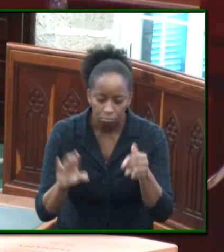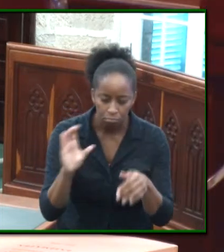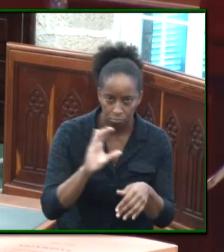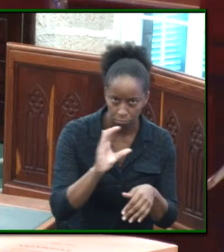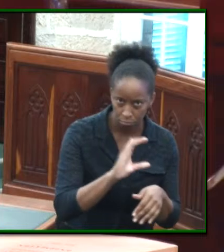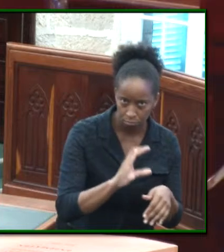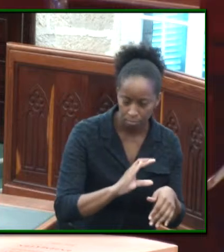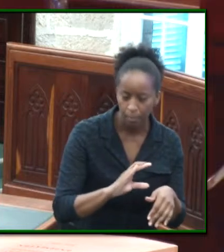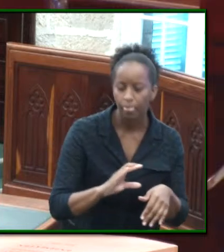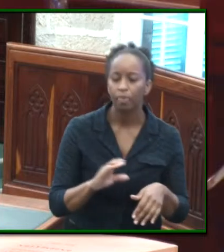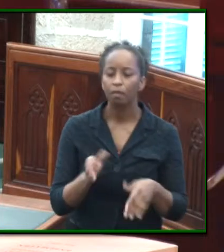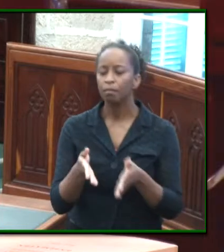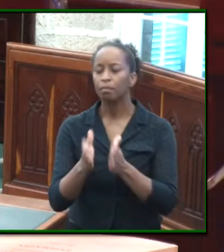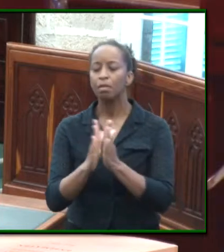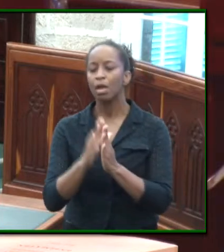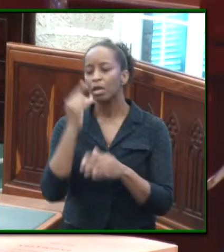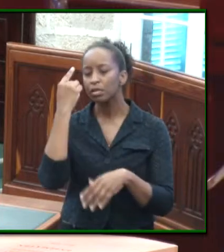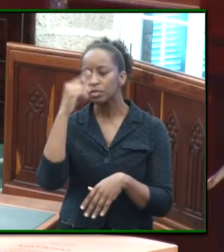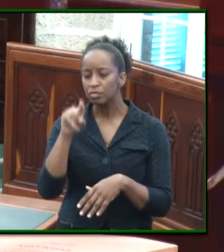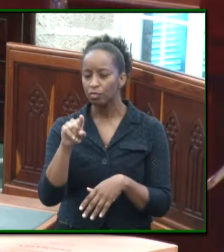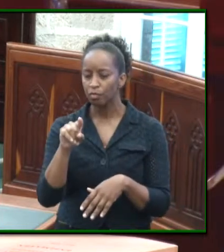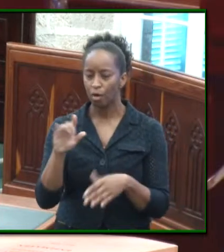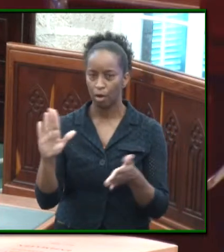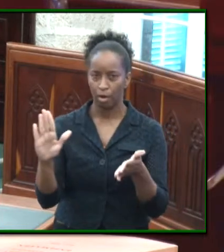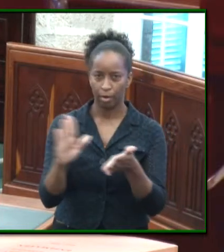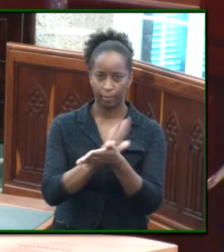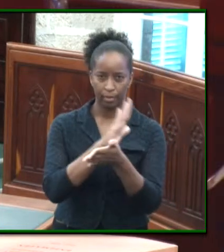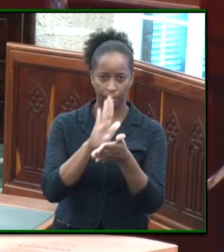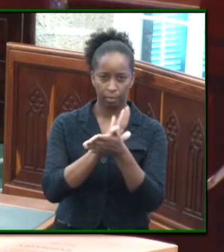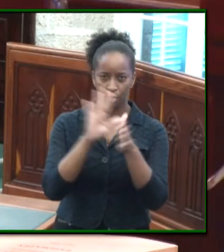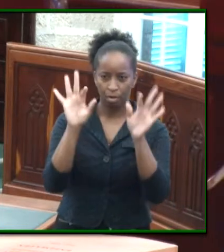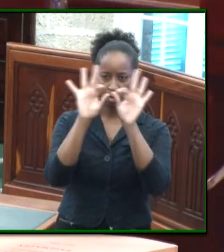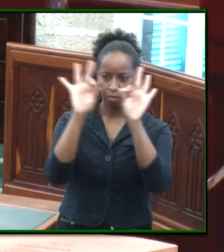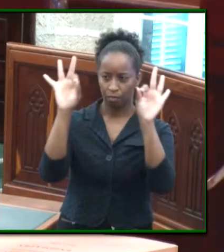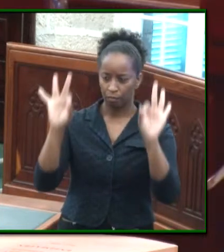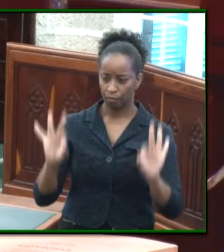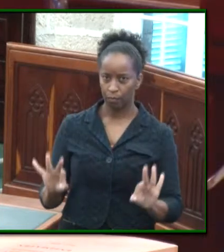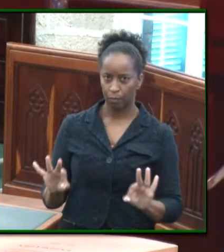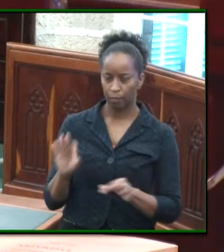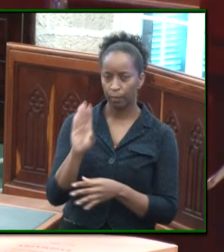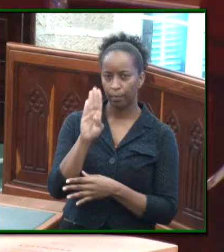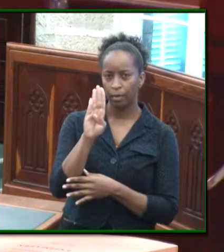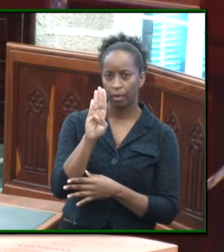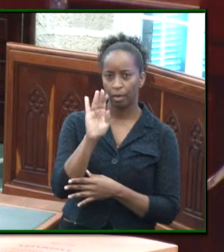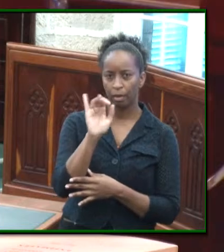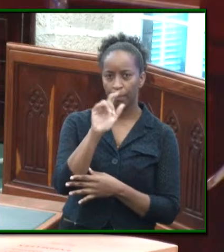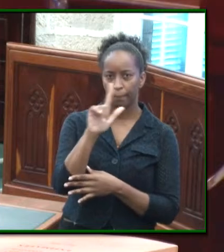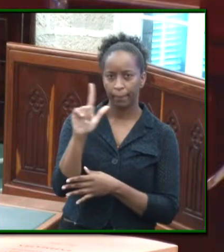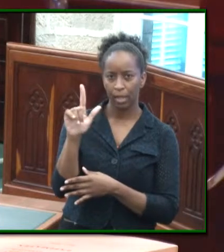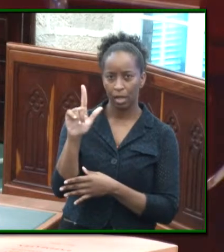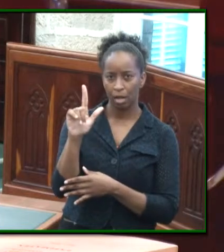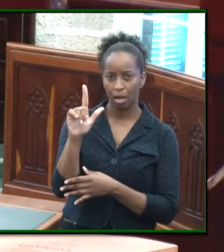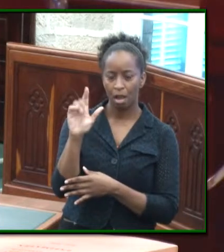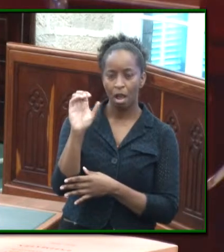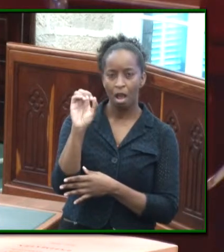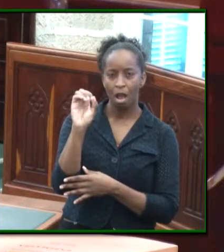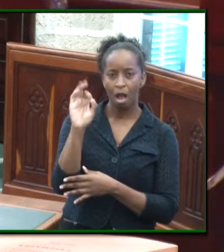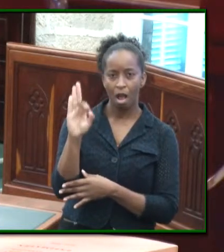which goes beyond just having to wait out or relying